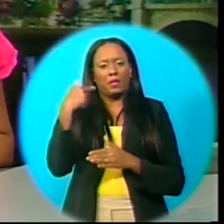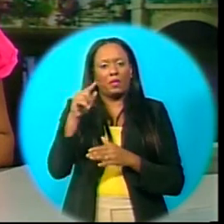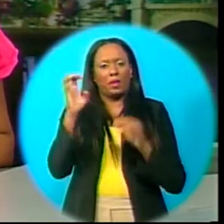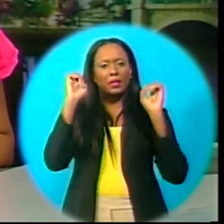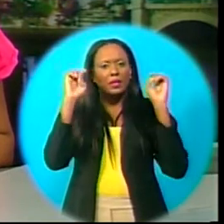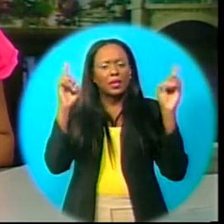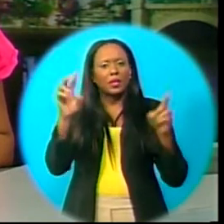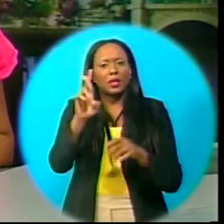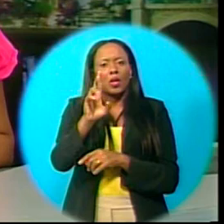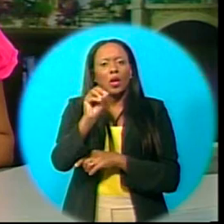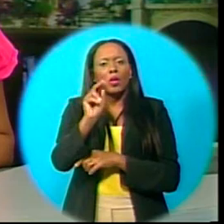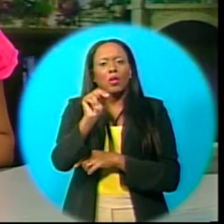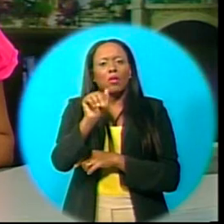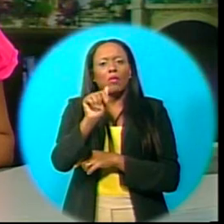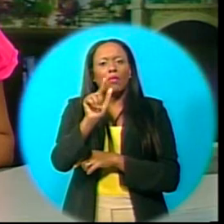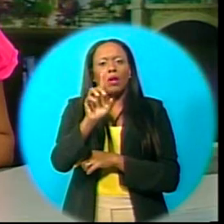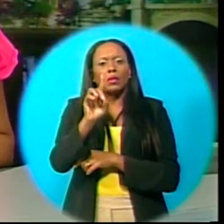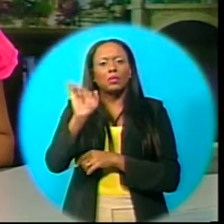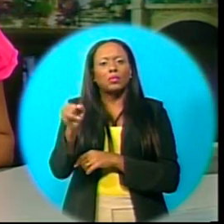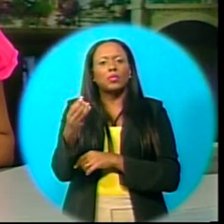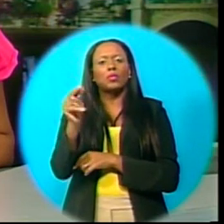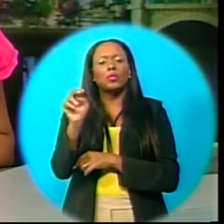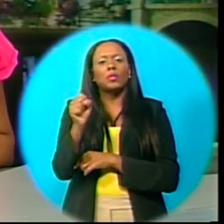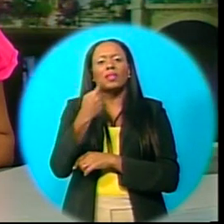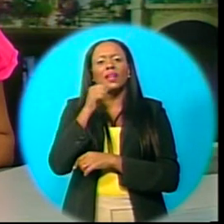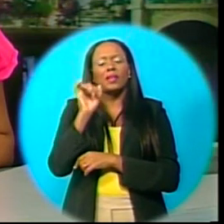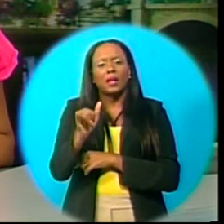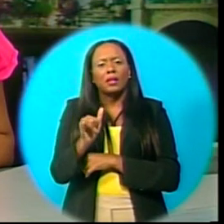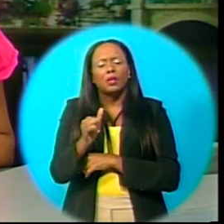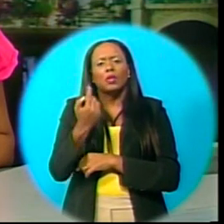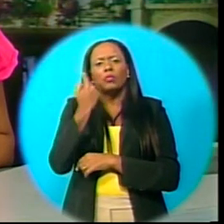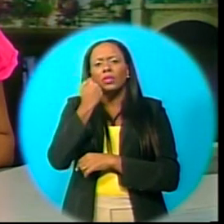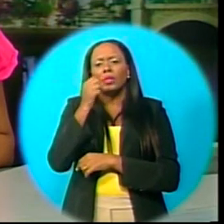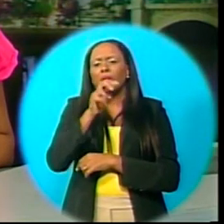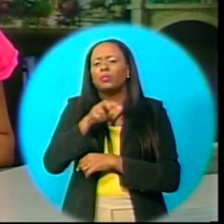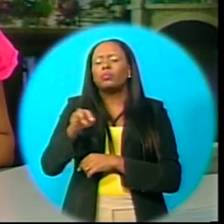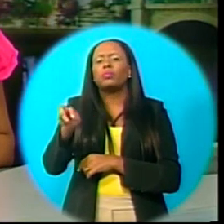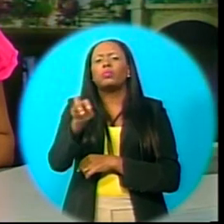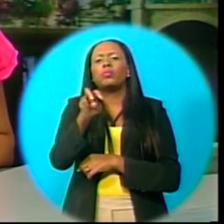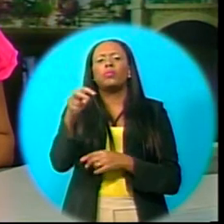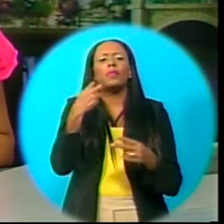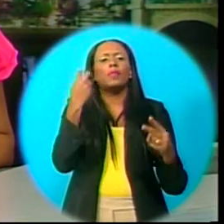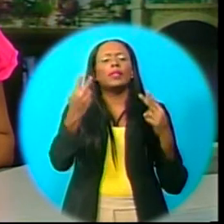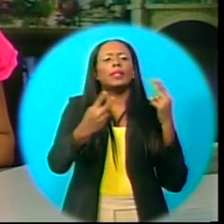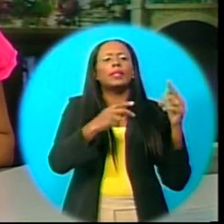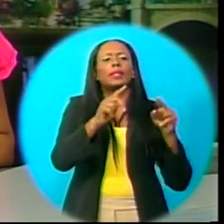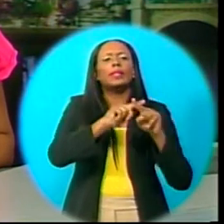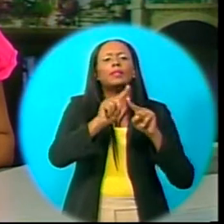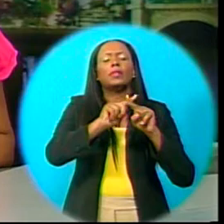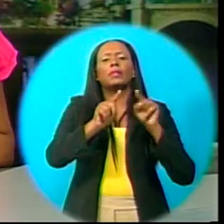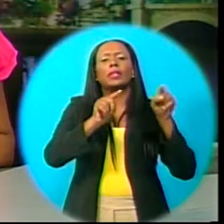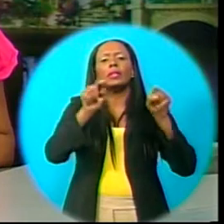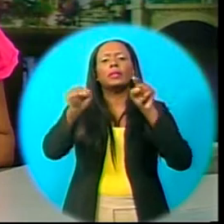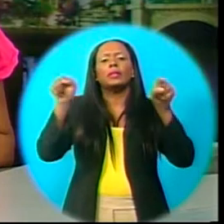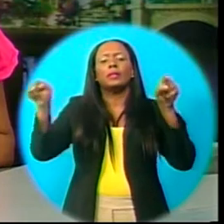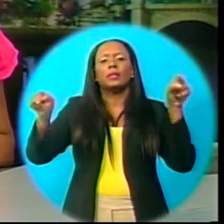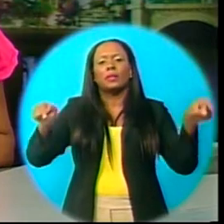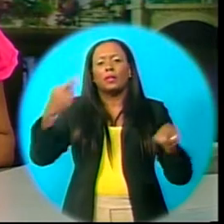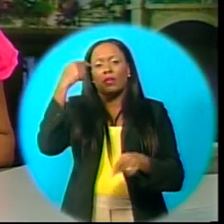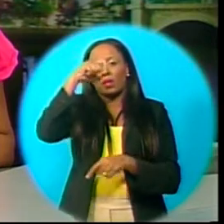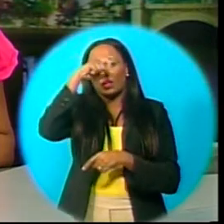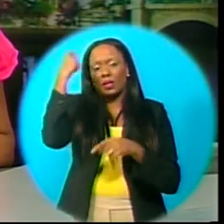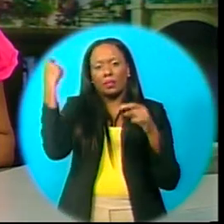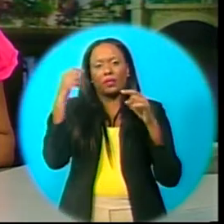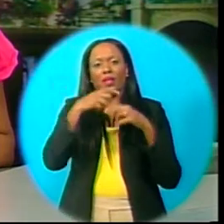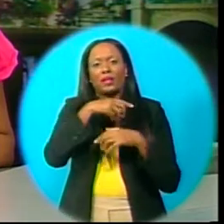Jones, following a recent tour of several primary schools which were earmarked for various repairs and renovations during the summer vacation. Overall,